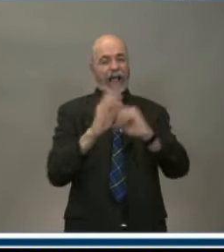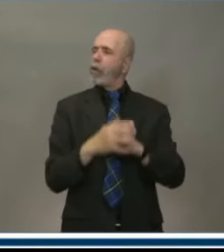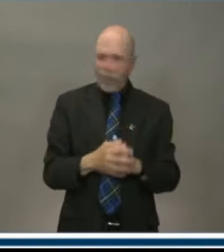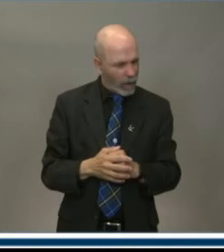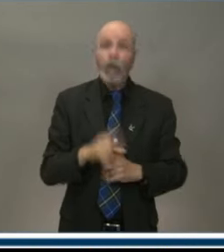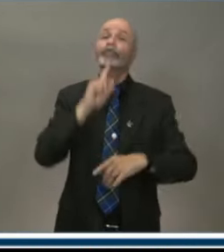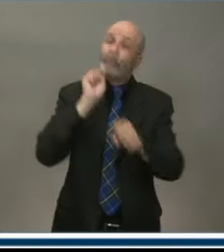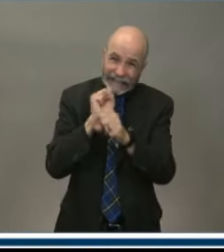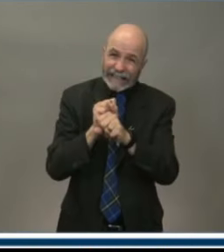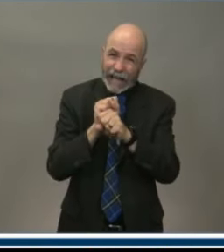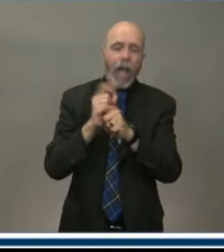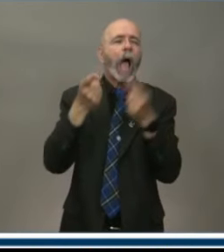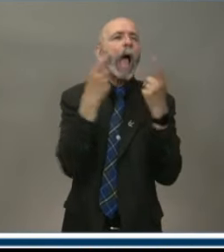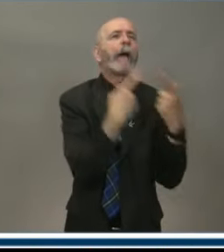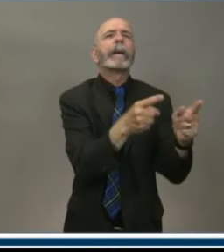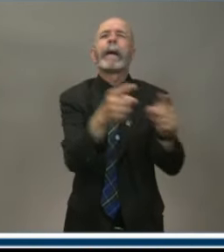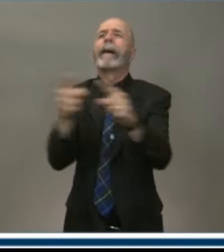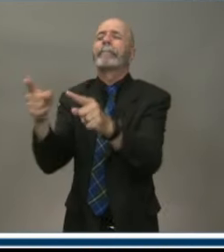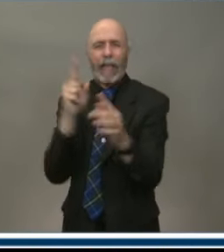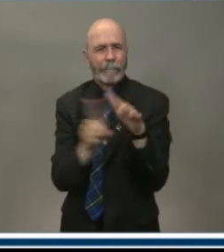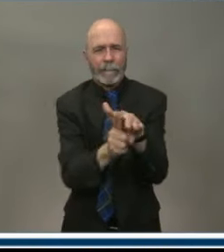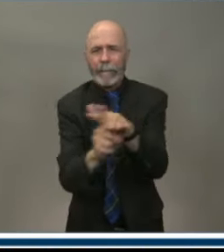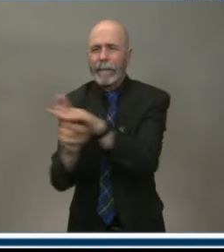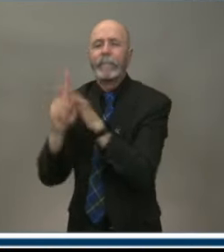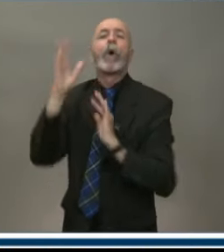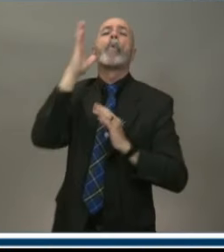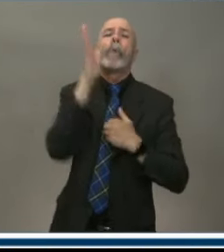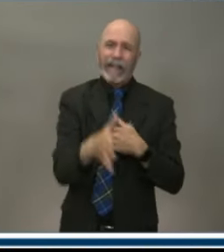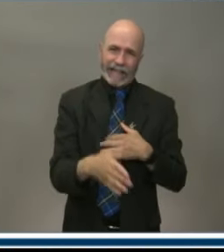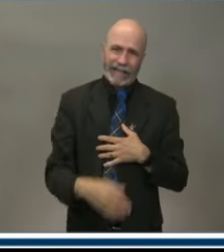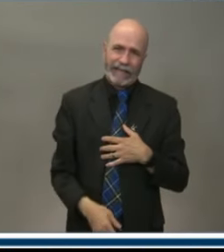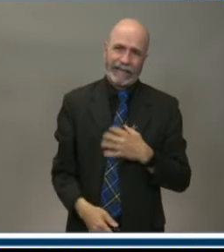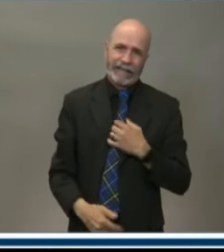with our strong measures. Go ahead, Sharon, with your follow-up.